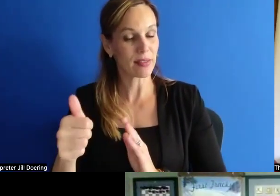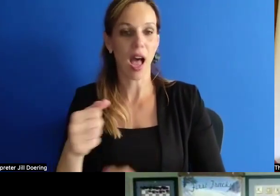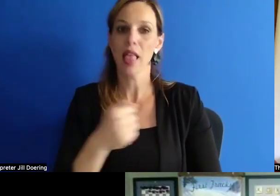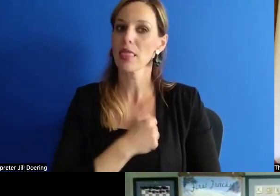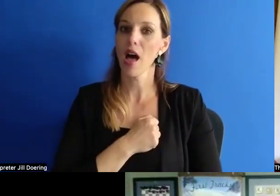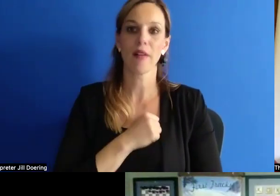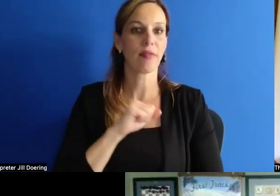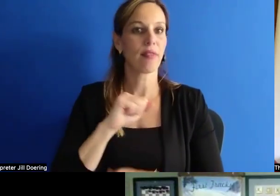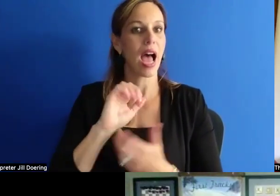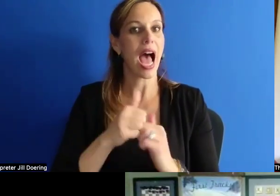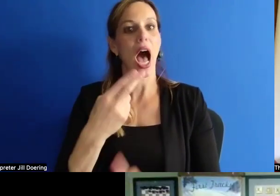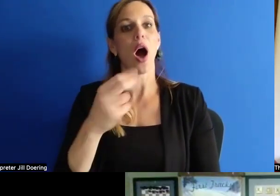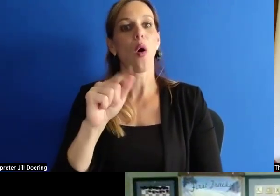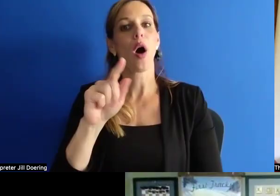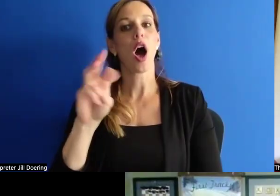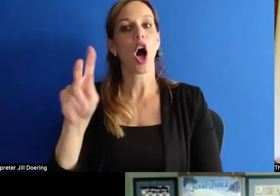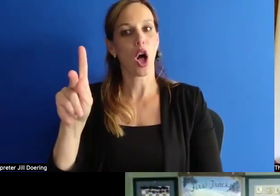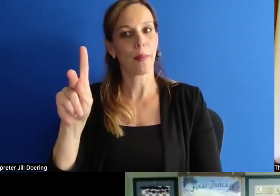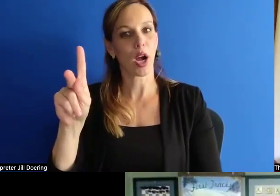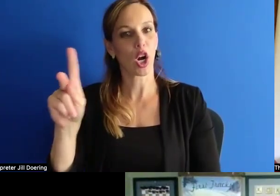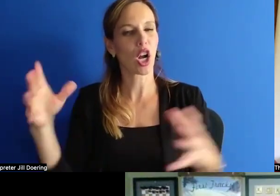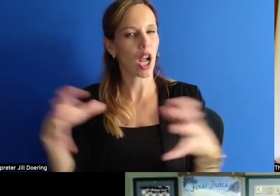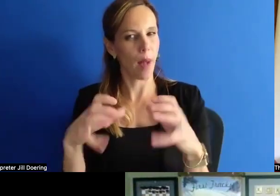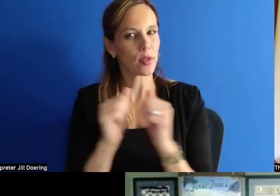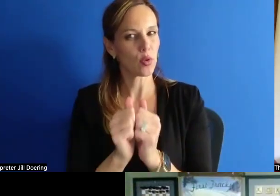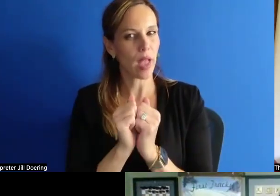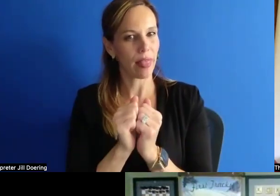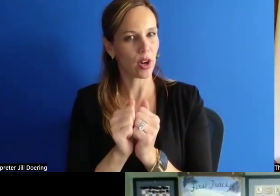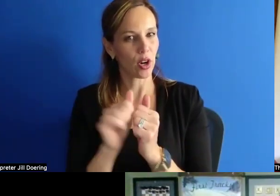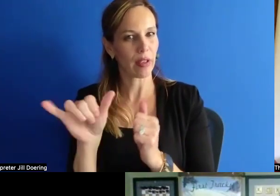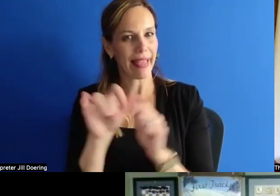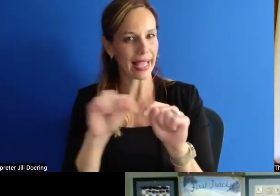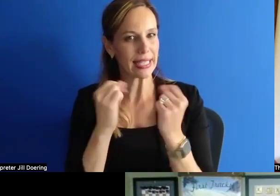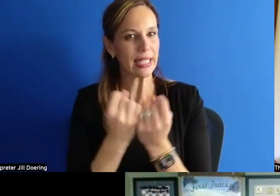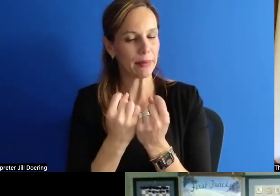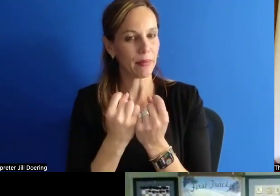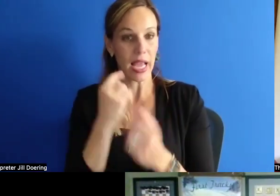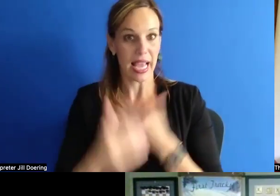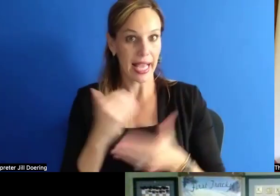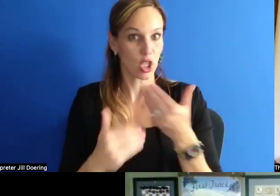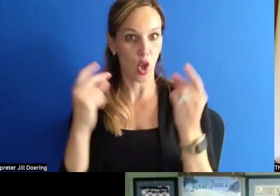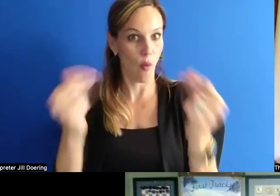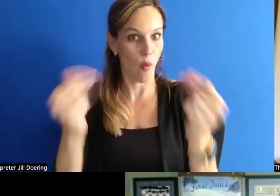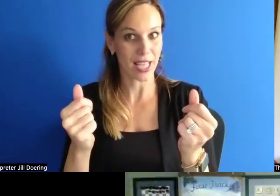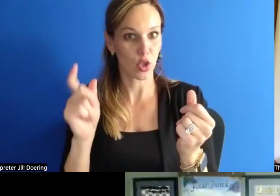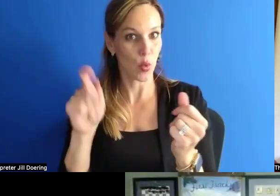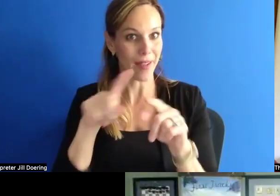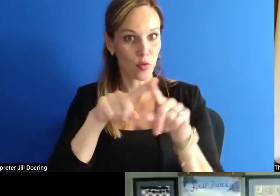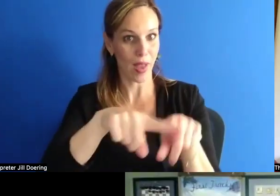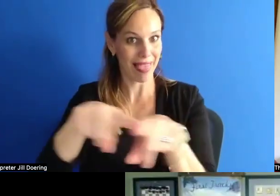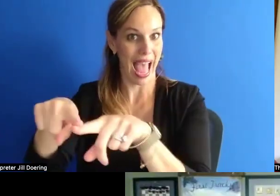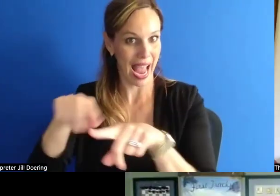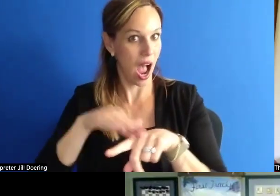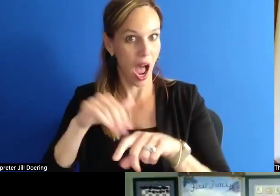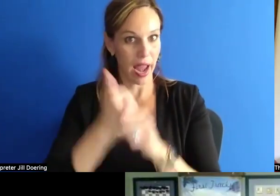Hallmark comes together as a team, and it is so fast that you have to rely on everyone.